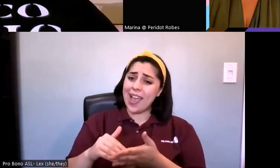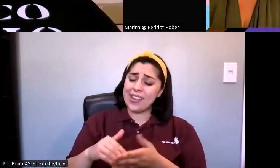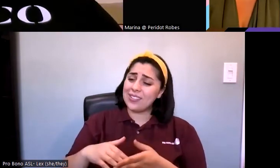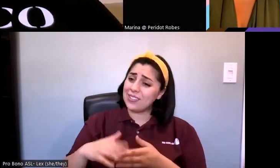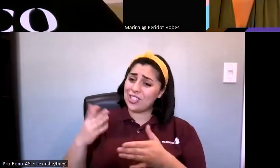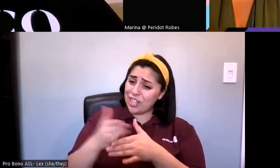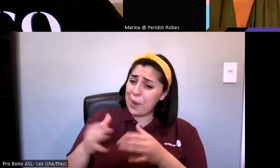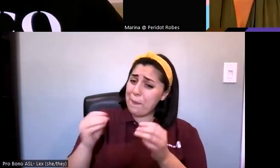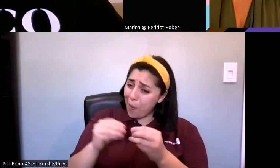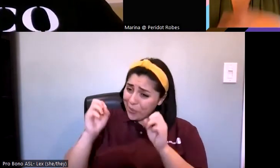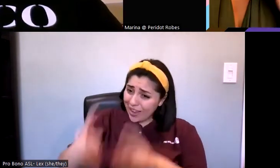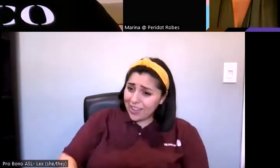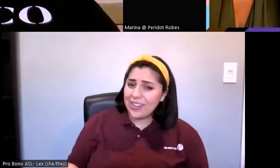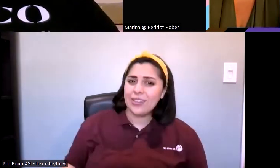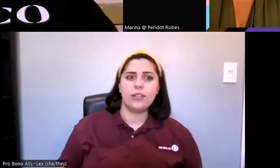more.